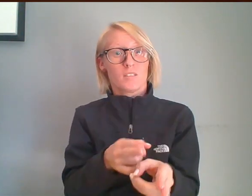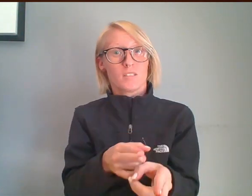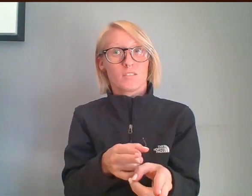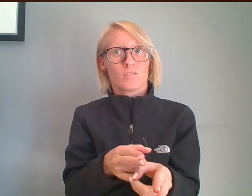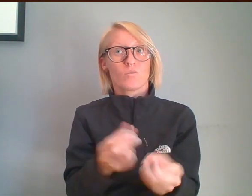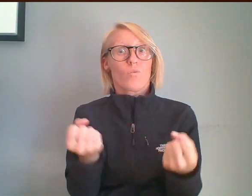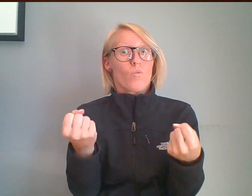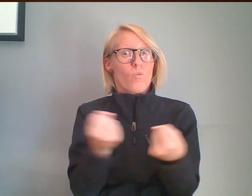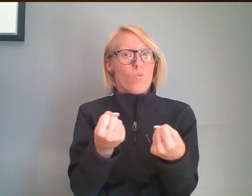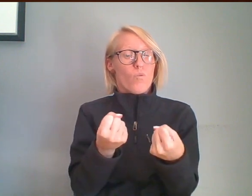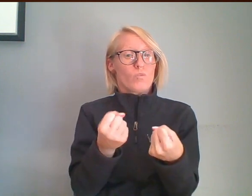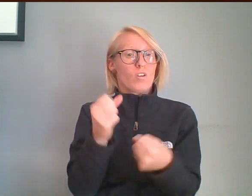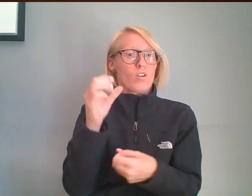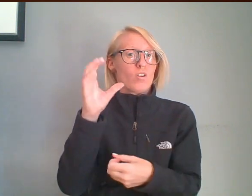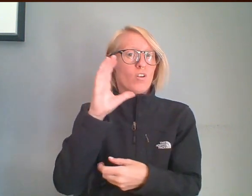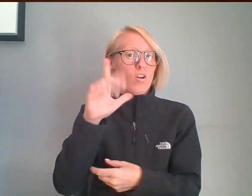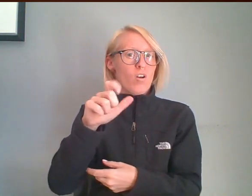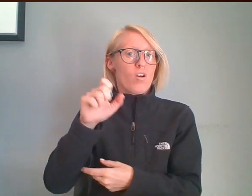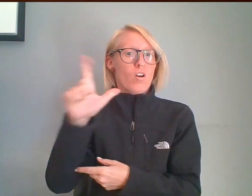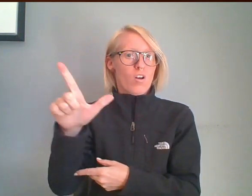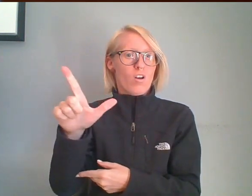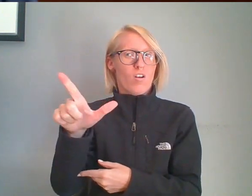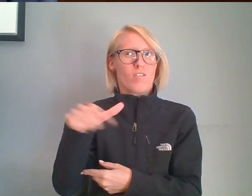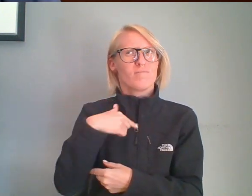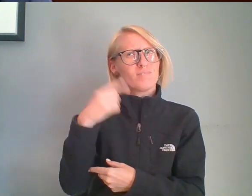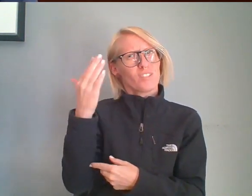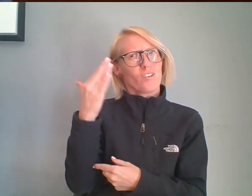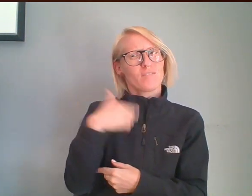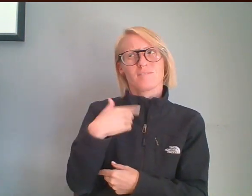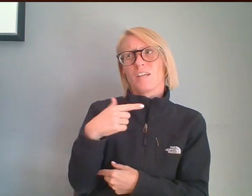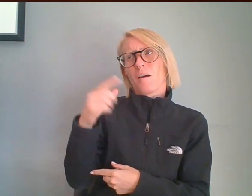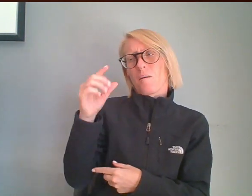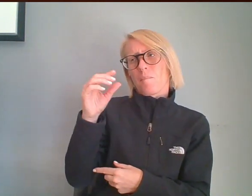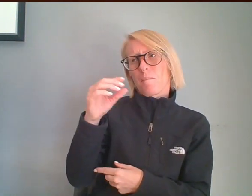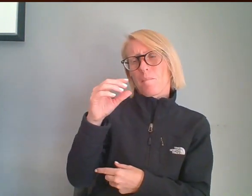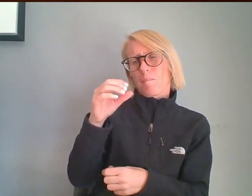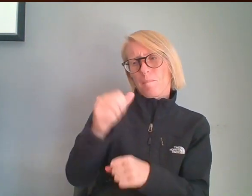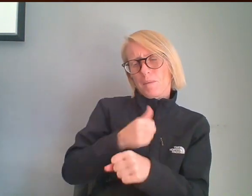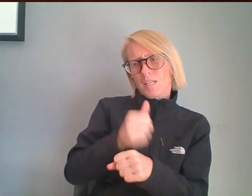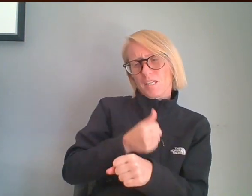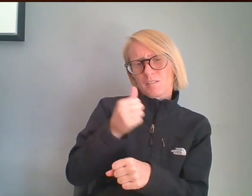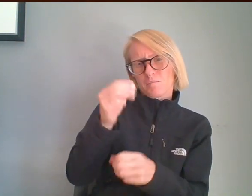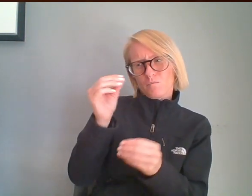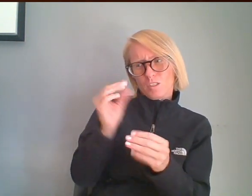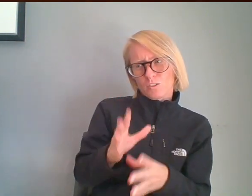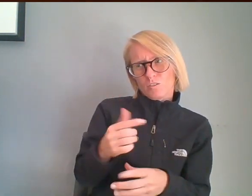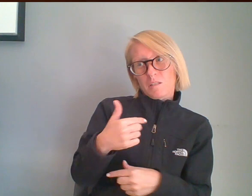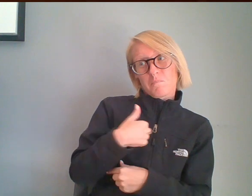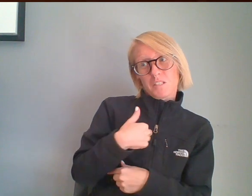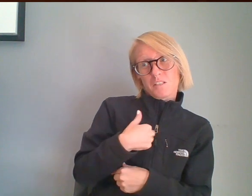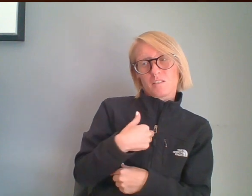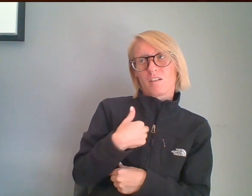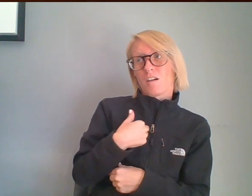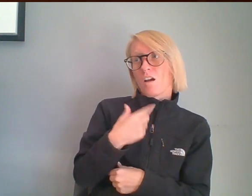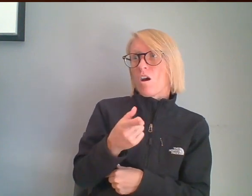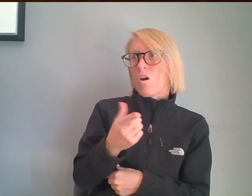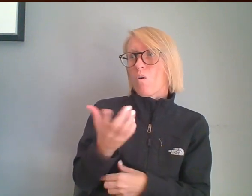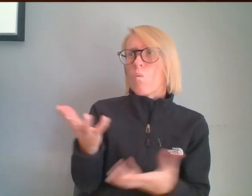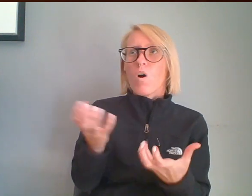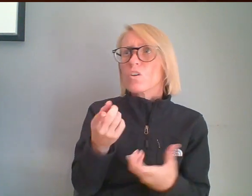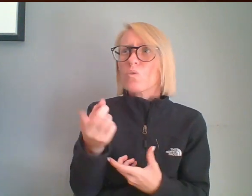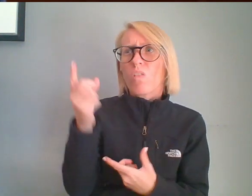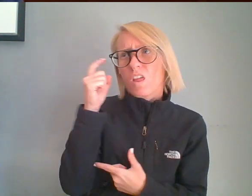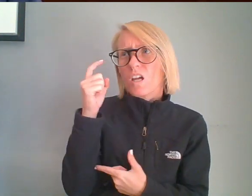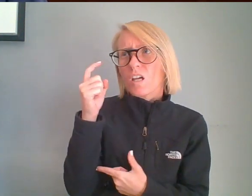cold call is? It's where the mean professor like me looks at some students and says, what do you think? And there was a lot of panic and a lot of